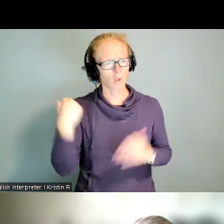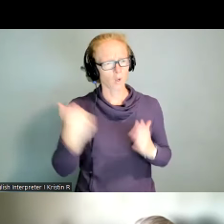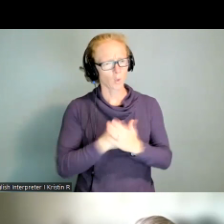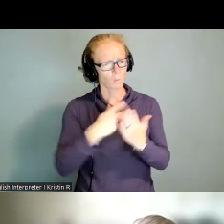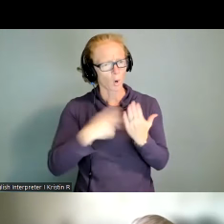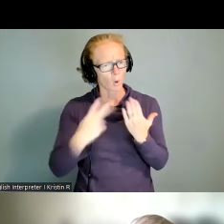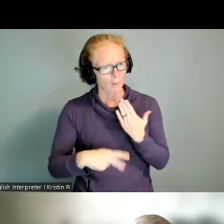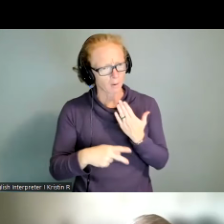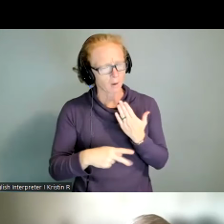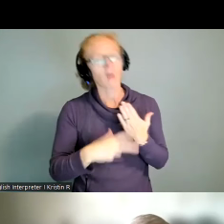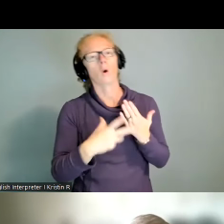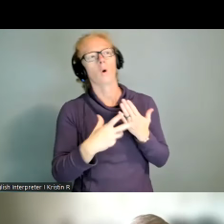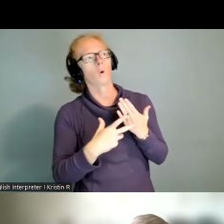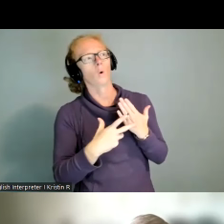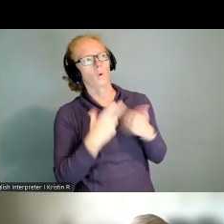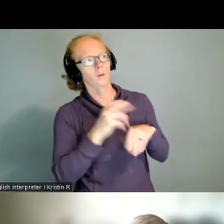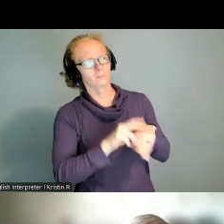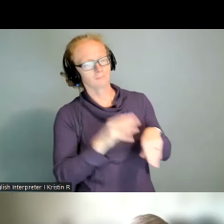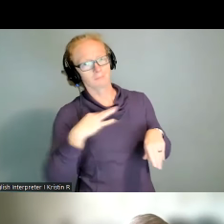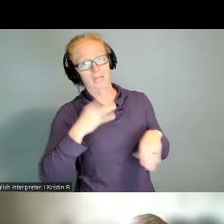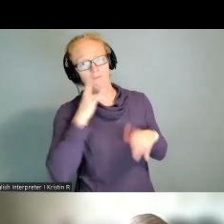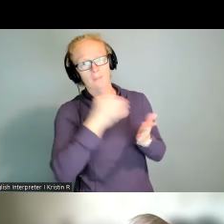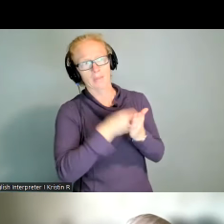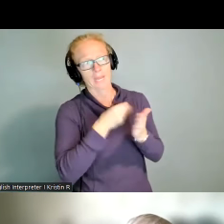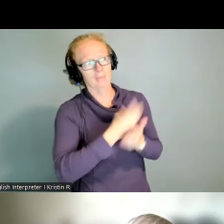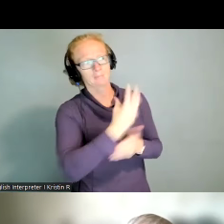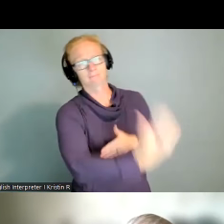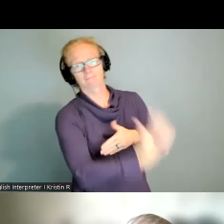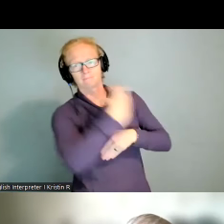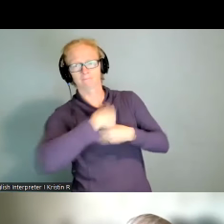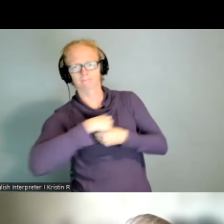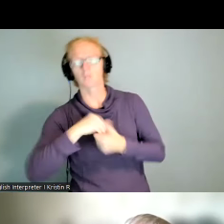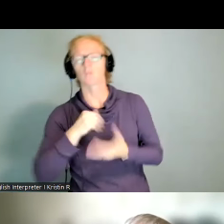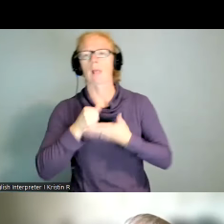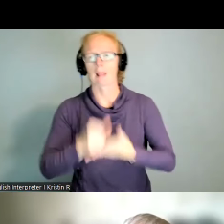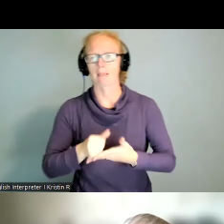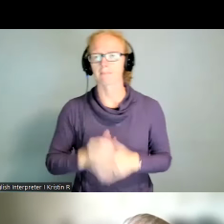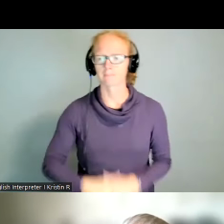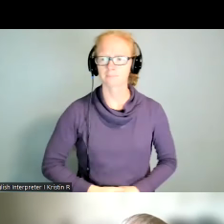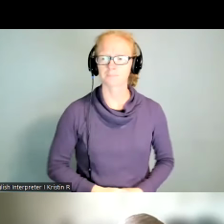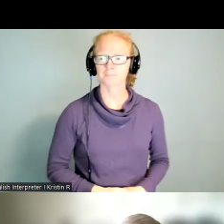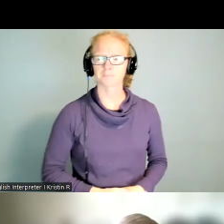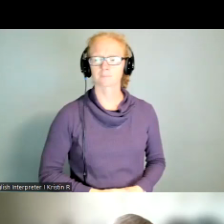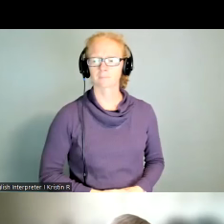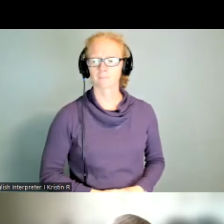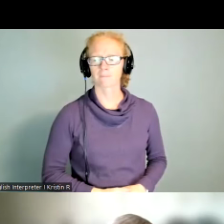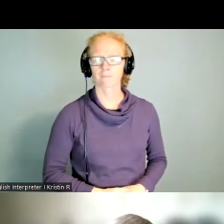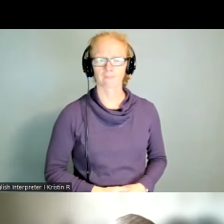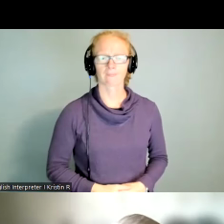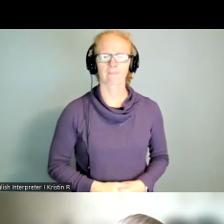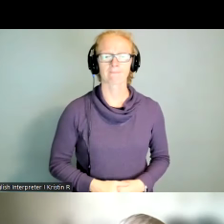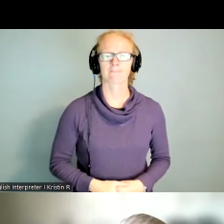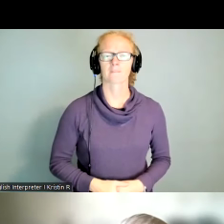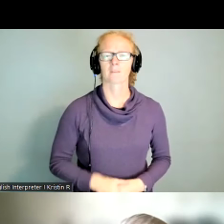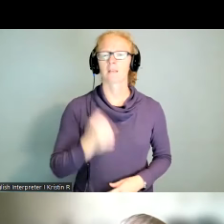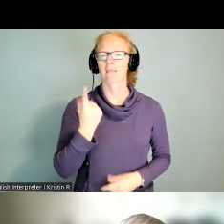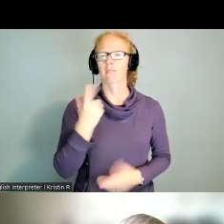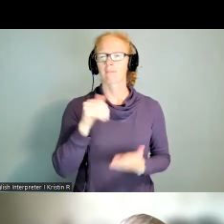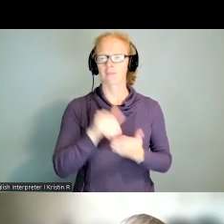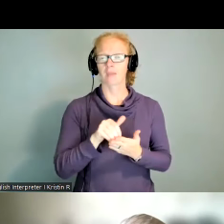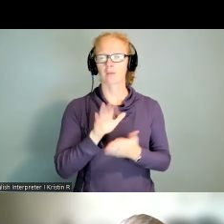funding for REAP to get the consulting help to help us. So we've got almost 11,000 commercial